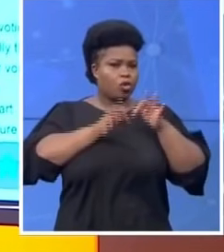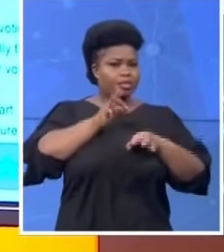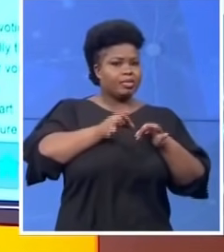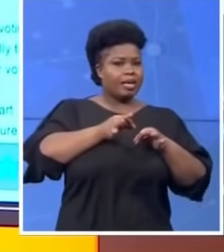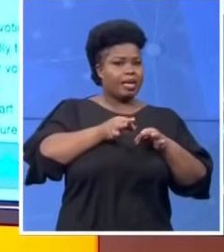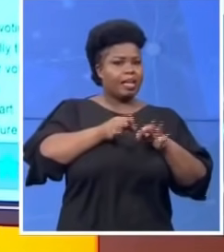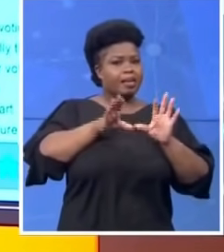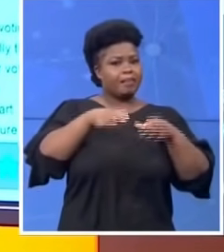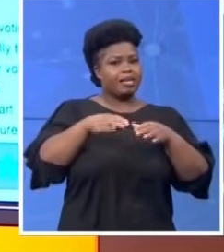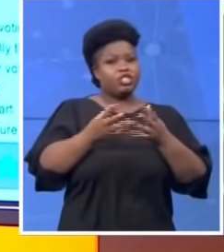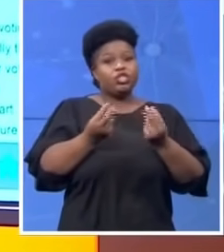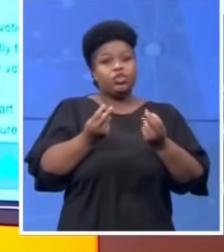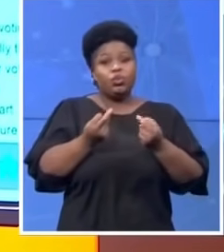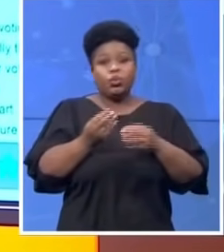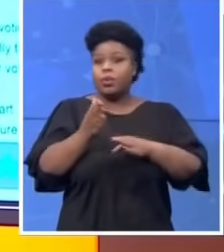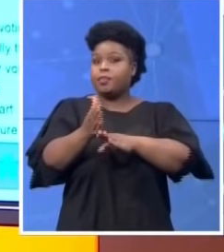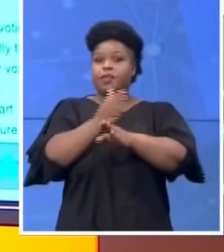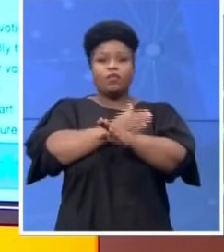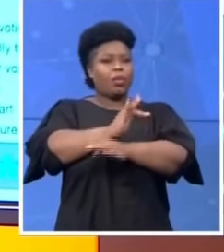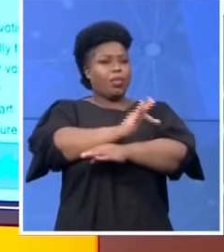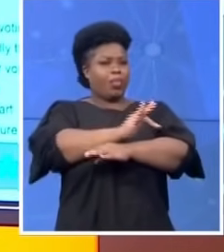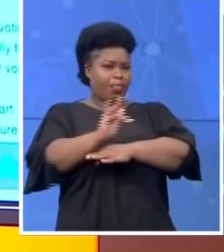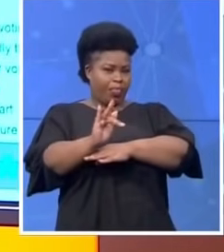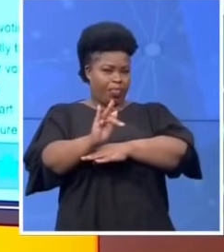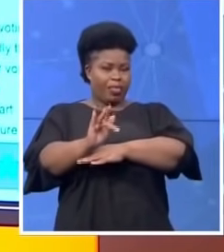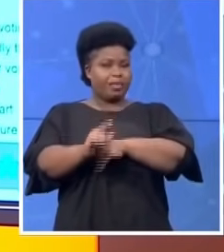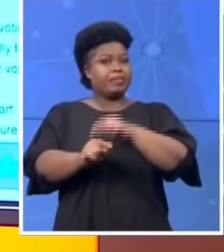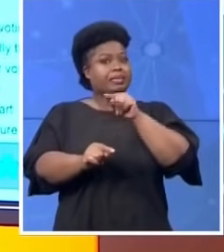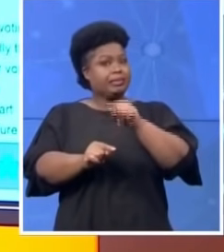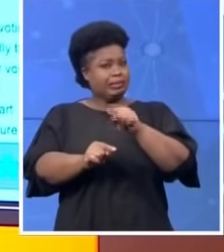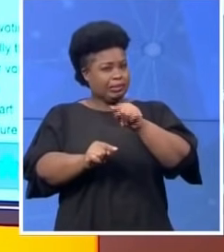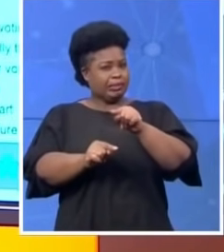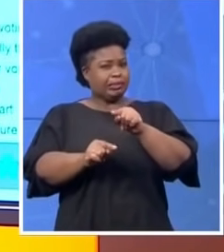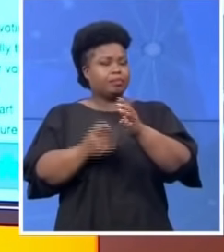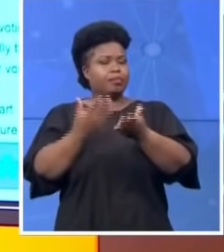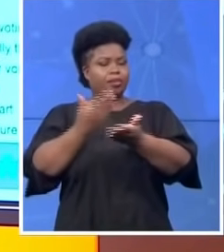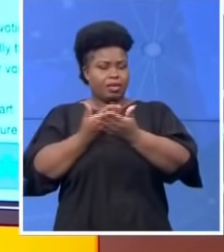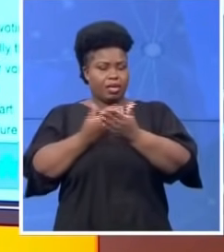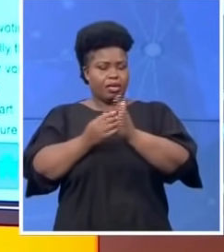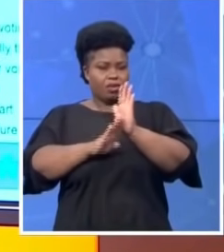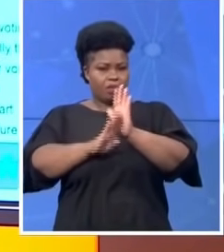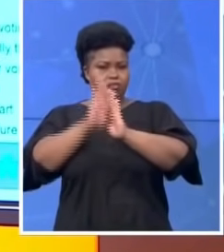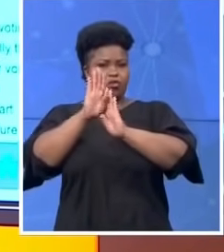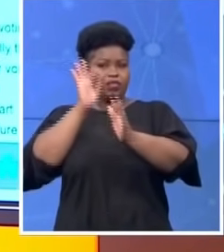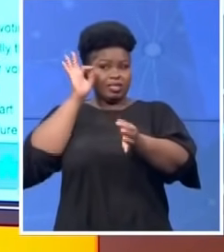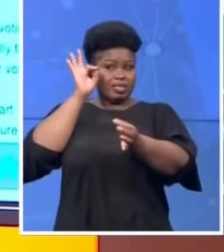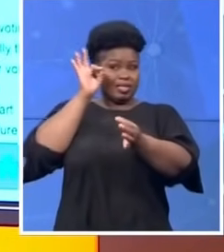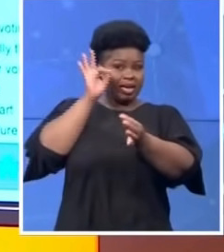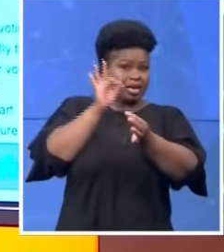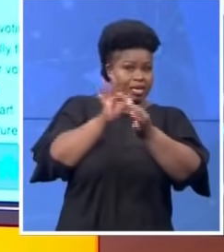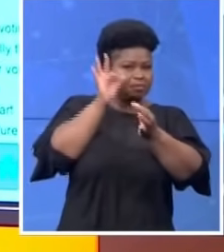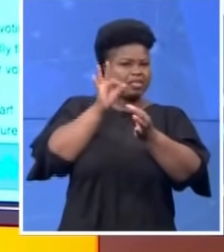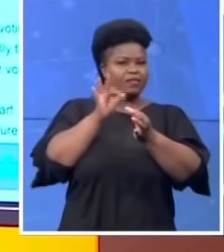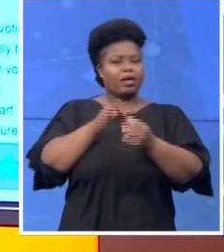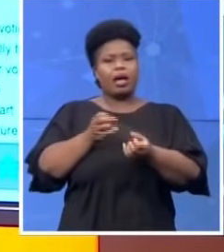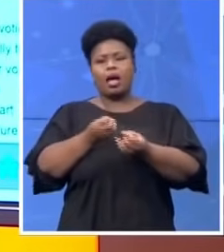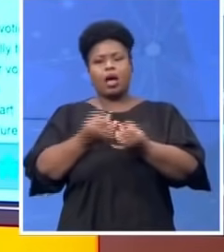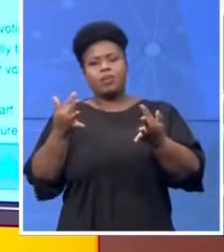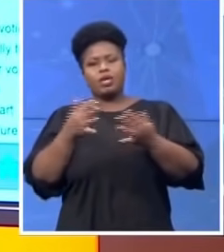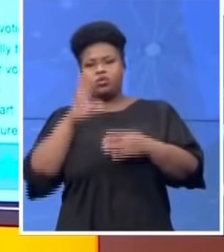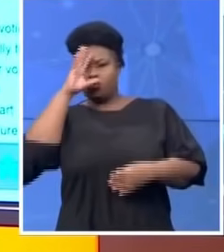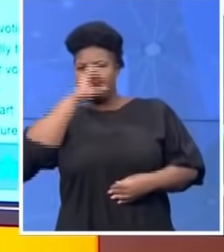and thus we've been able to improve accuracy of prediction of even those parties. In the first